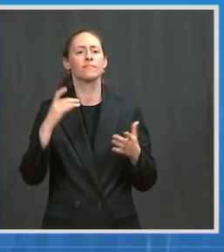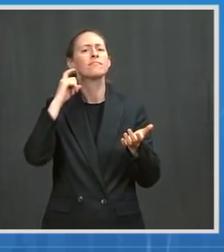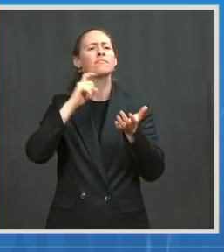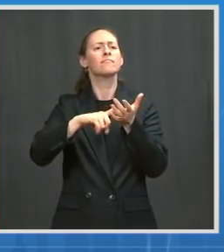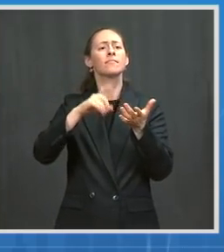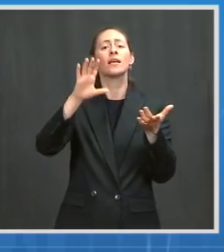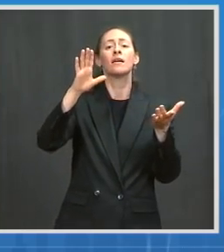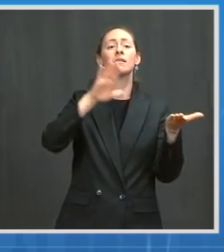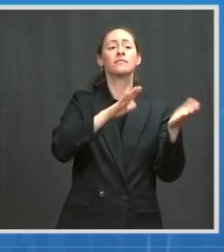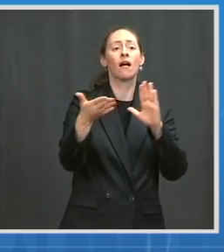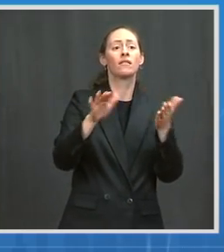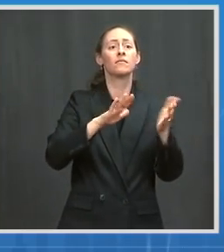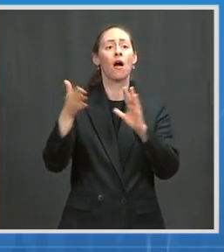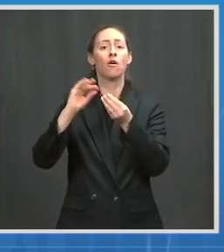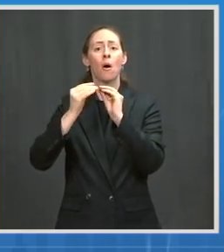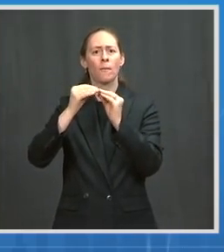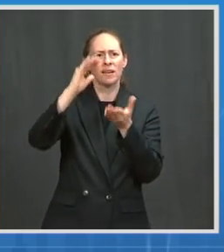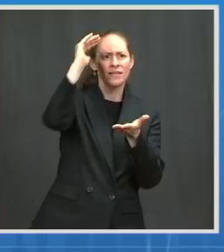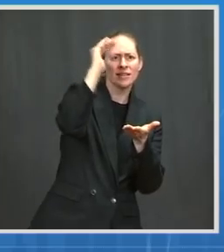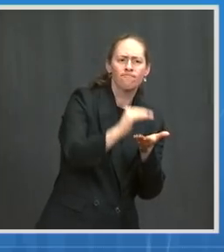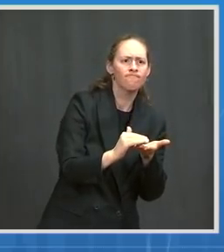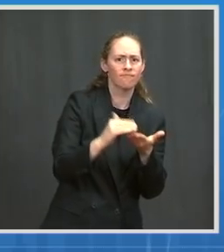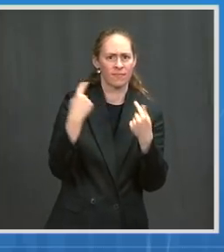levels since the start of the pandemic.